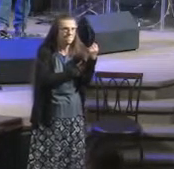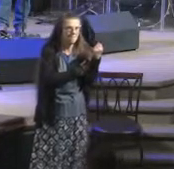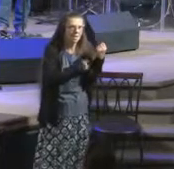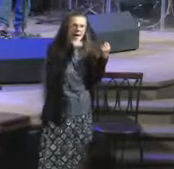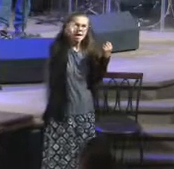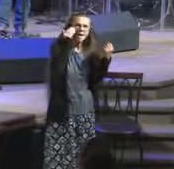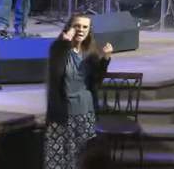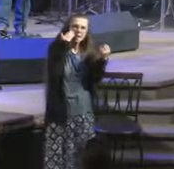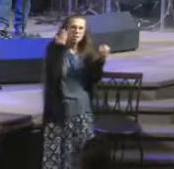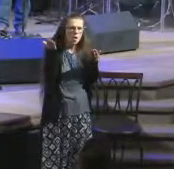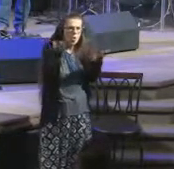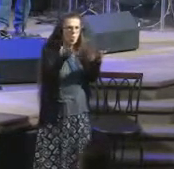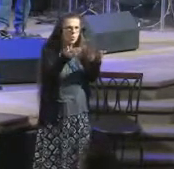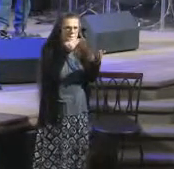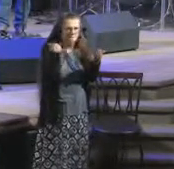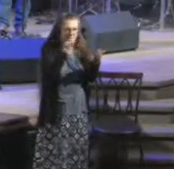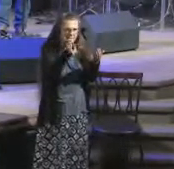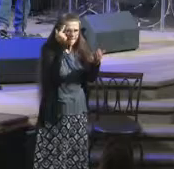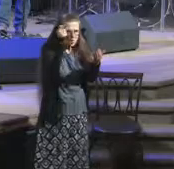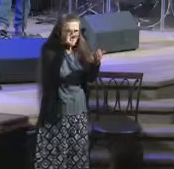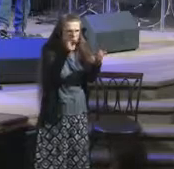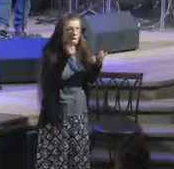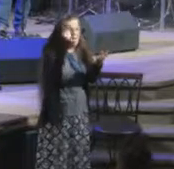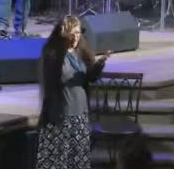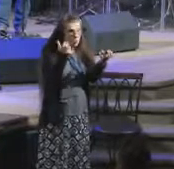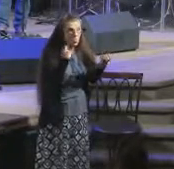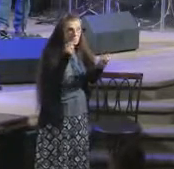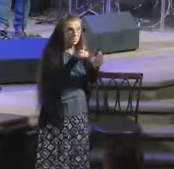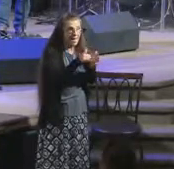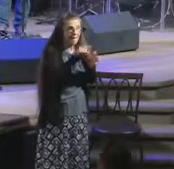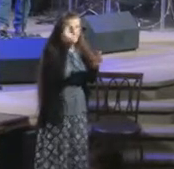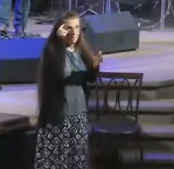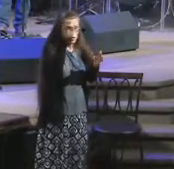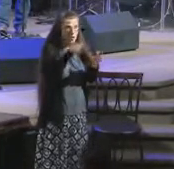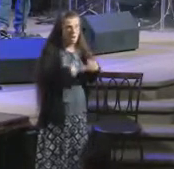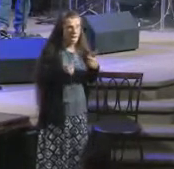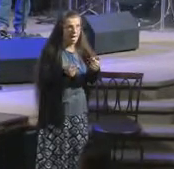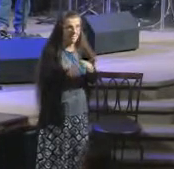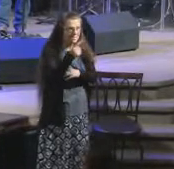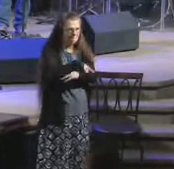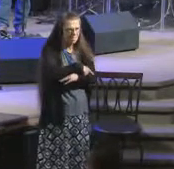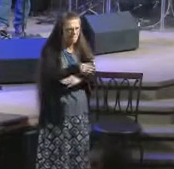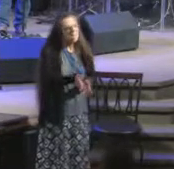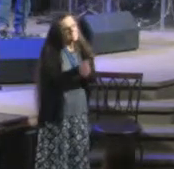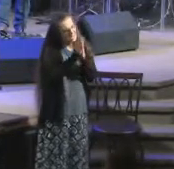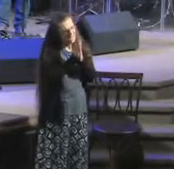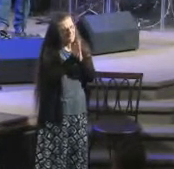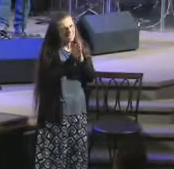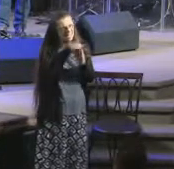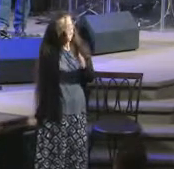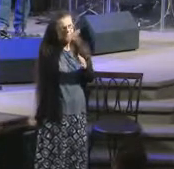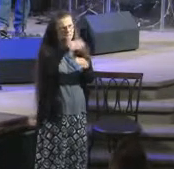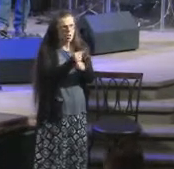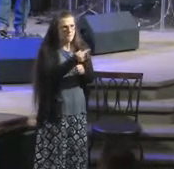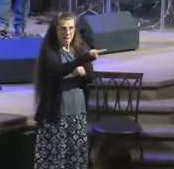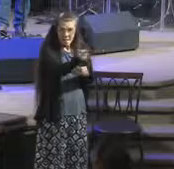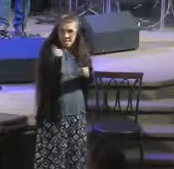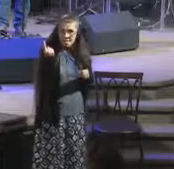And he knows what's best for you, and that's what he wants for your life today. Let's ask God to make us